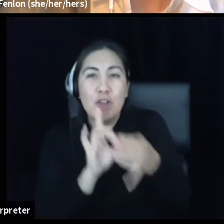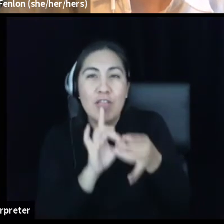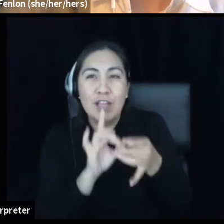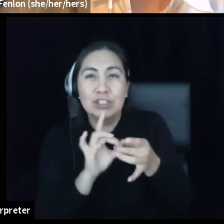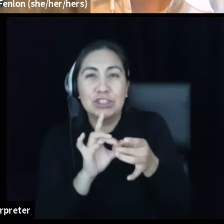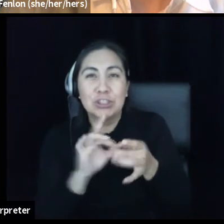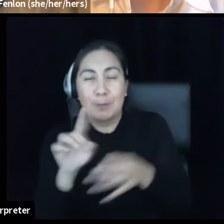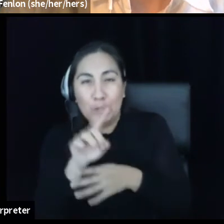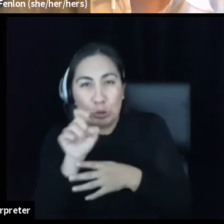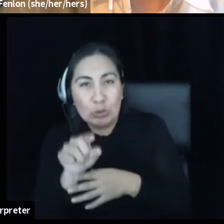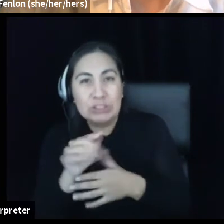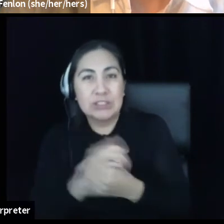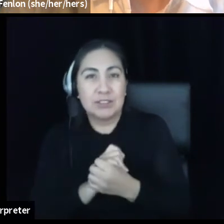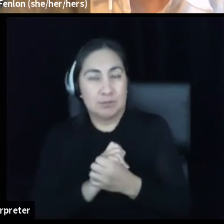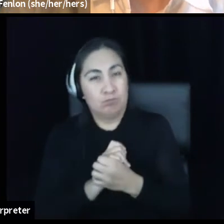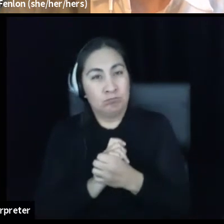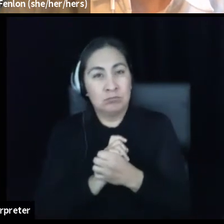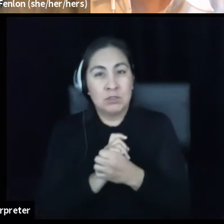is,